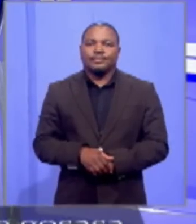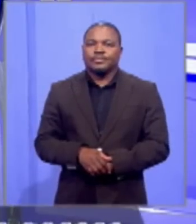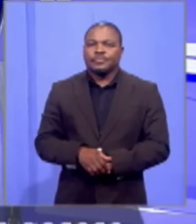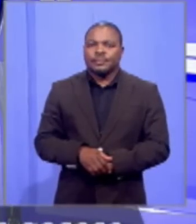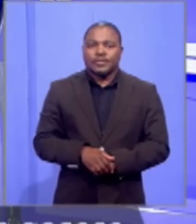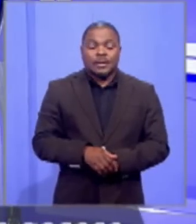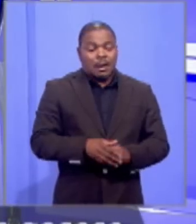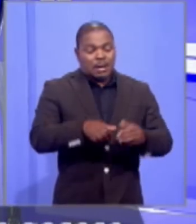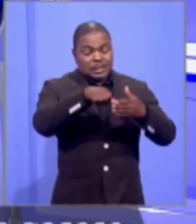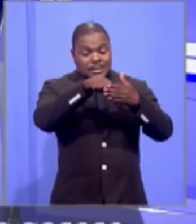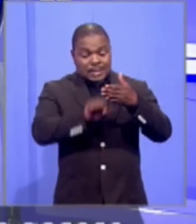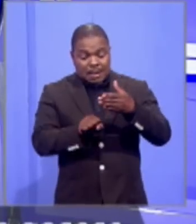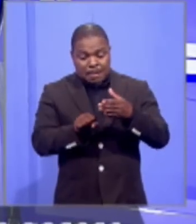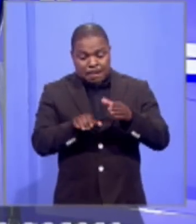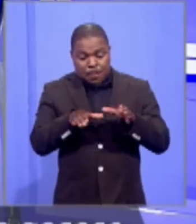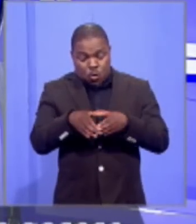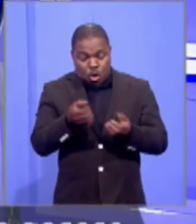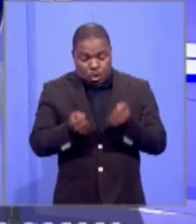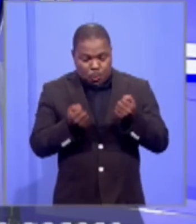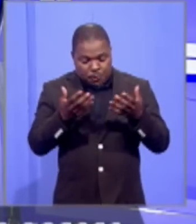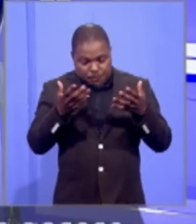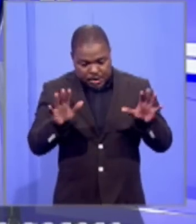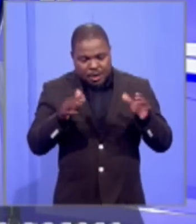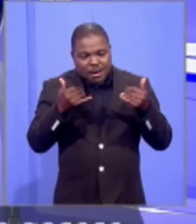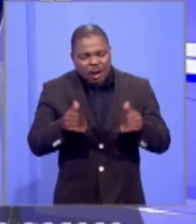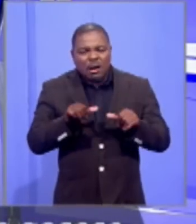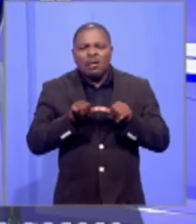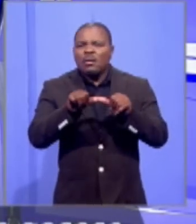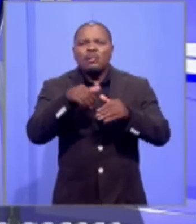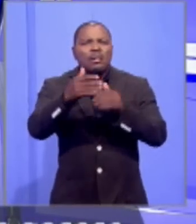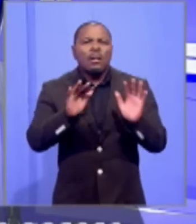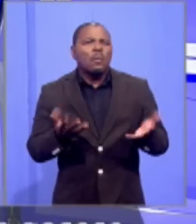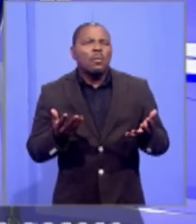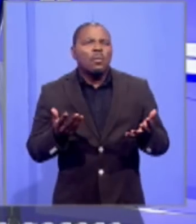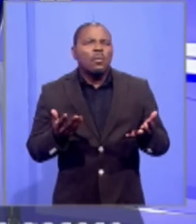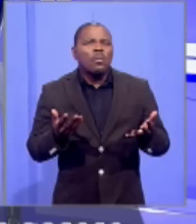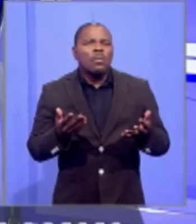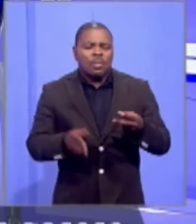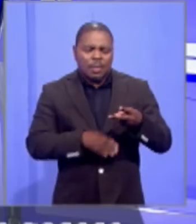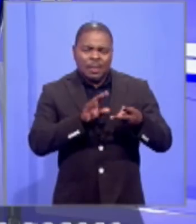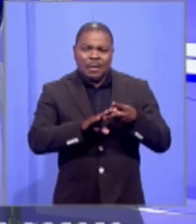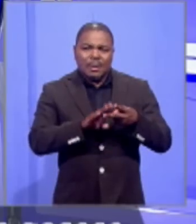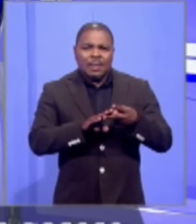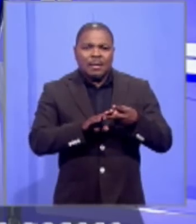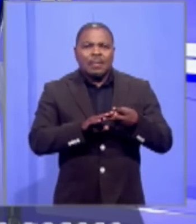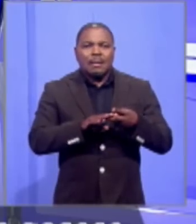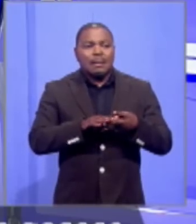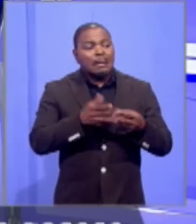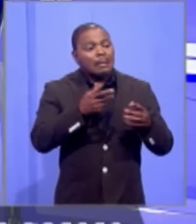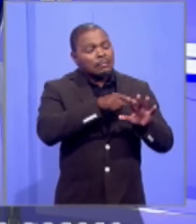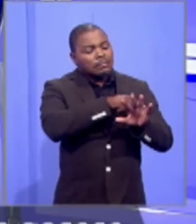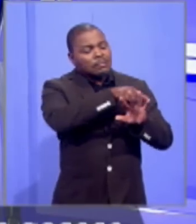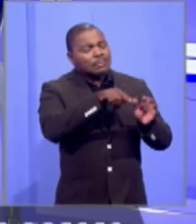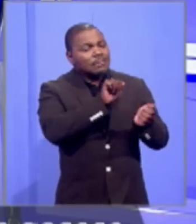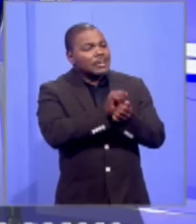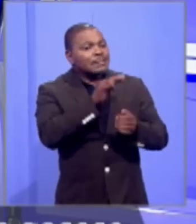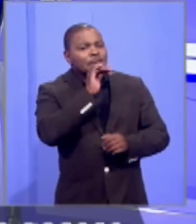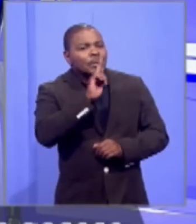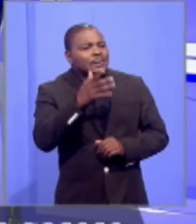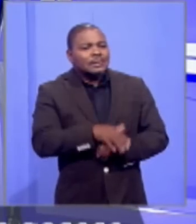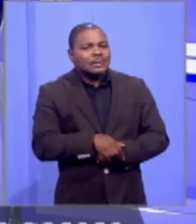ka gare ga tsheko re leba kae le gona e ka ba e bea kae ba latofatšwa